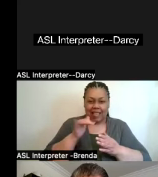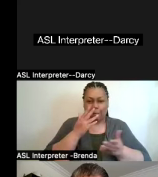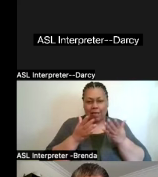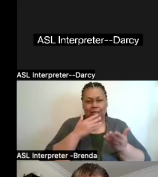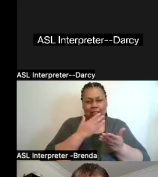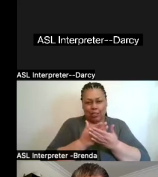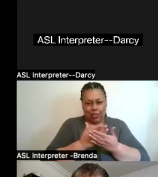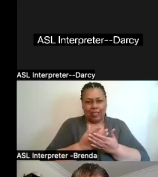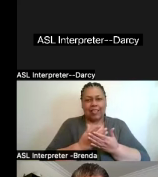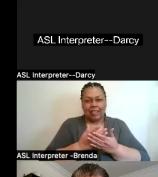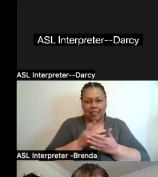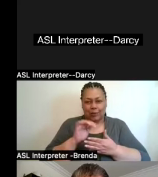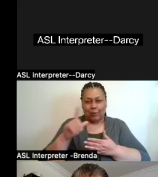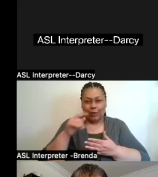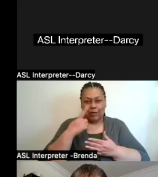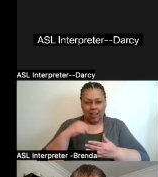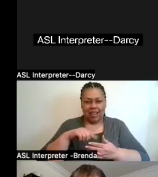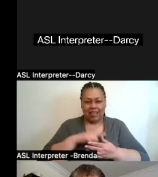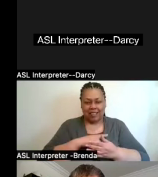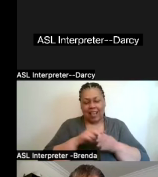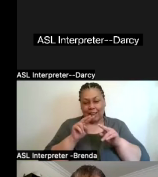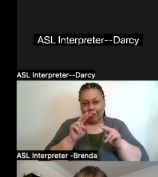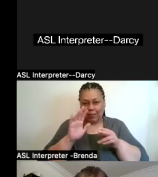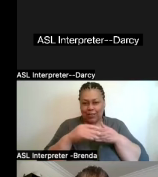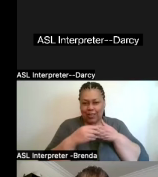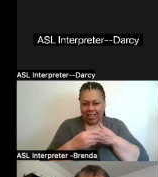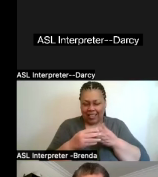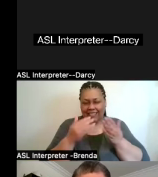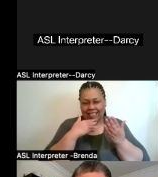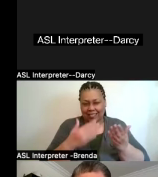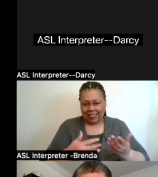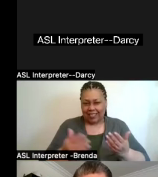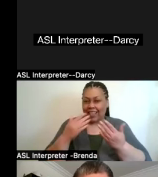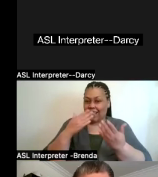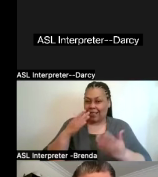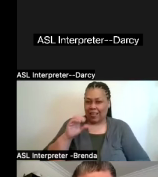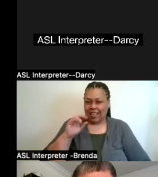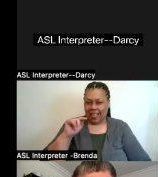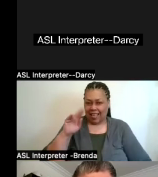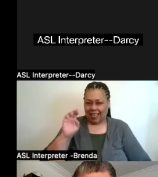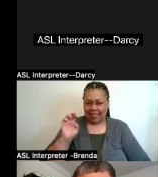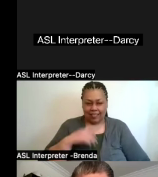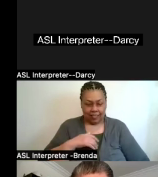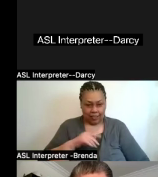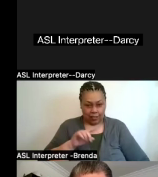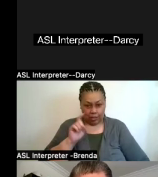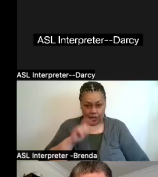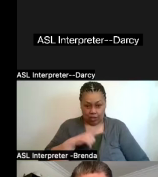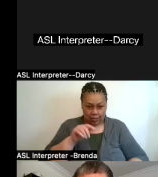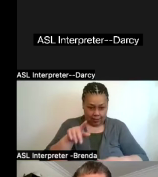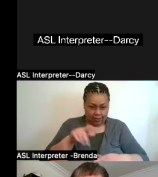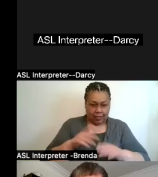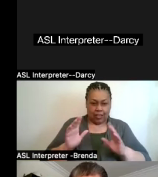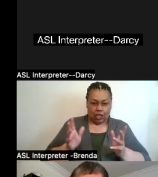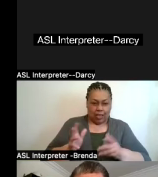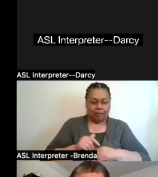our arsenal. So I look forward to your guidance. Thank you. Thank you, Connie. Question was in the chat and answered. I just want to